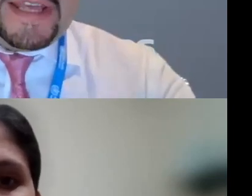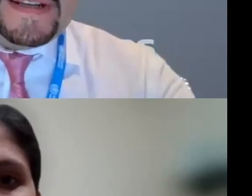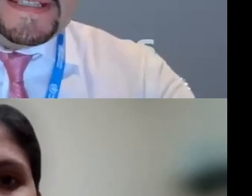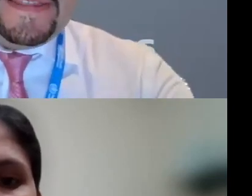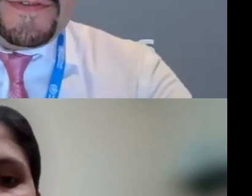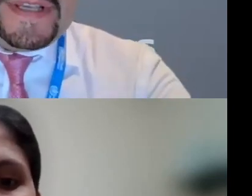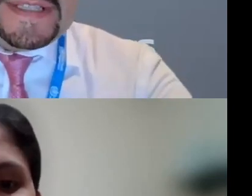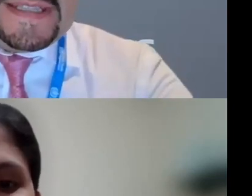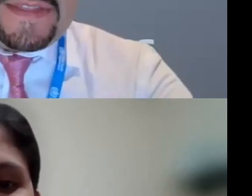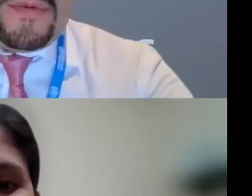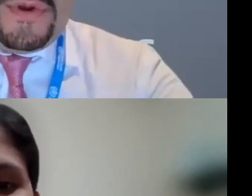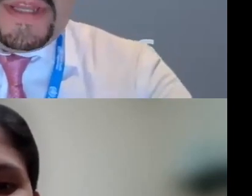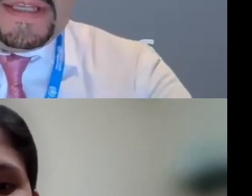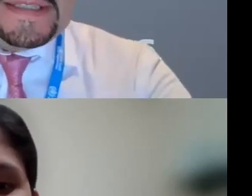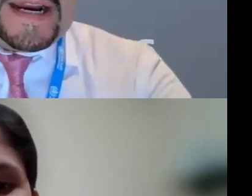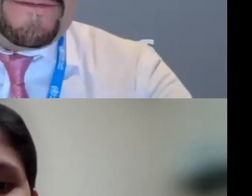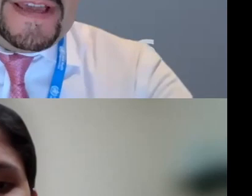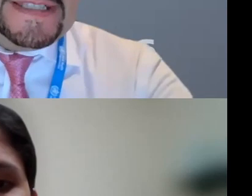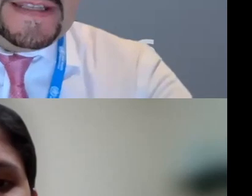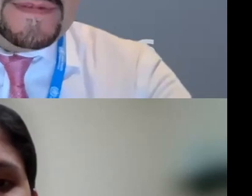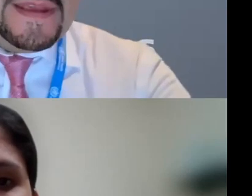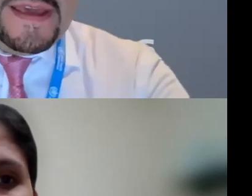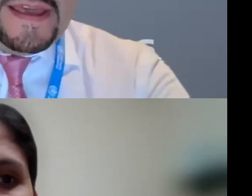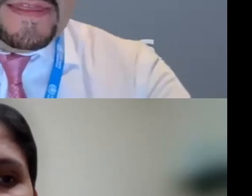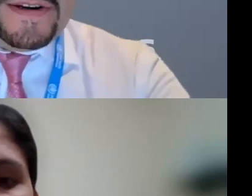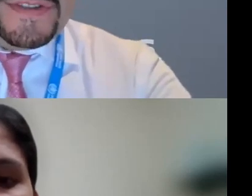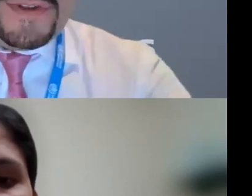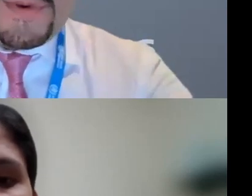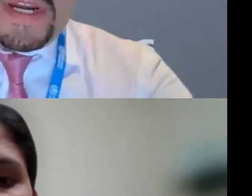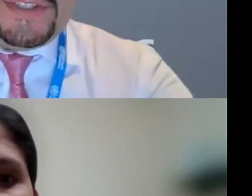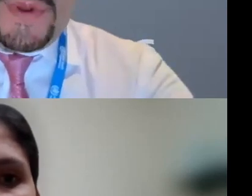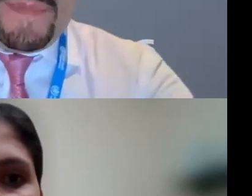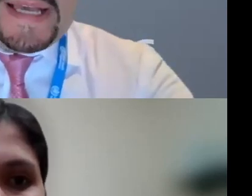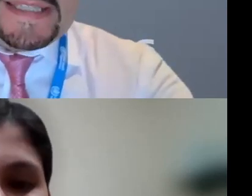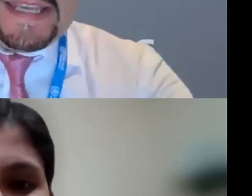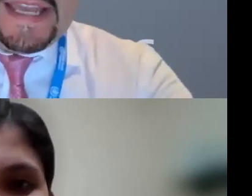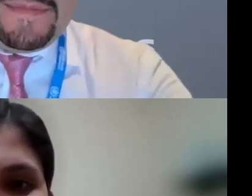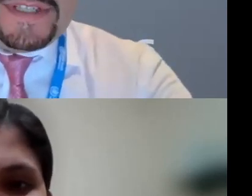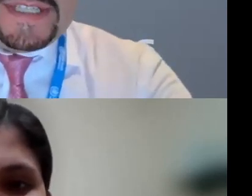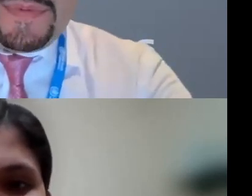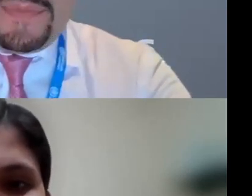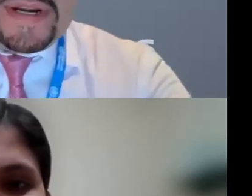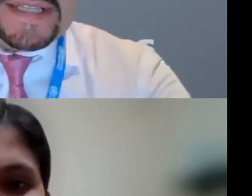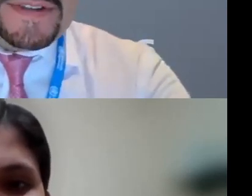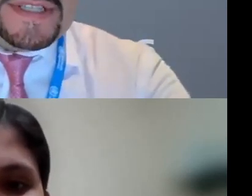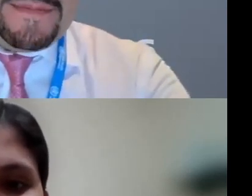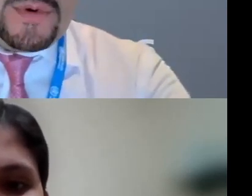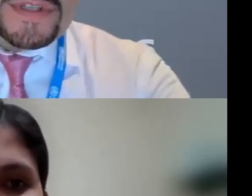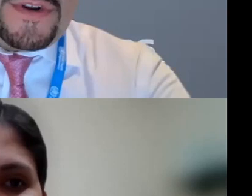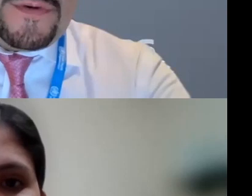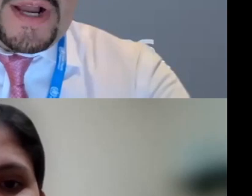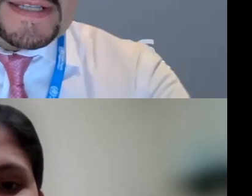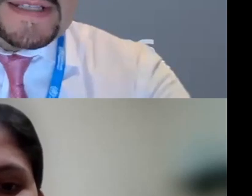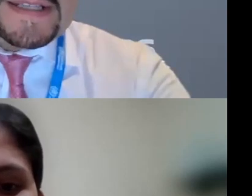approach and understand the risks that communities are facing. There is also a need to invest in health emergency preparedness, addressing a